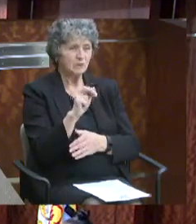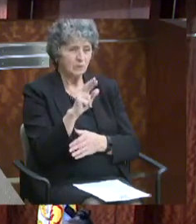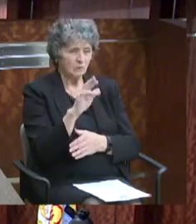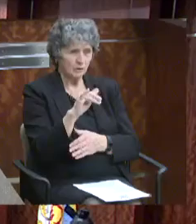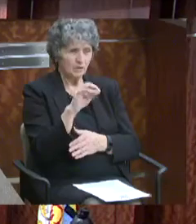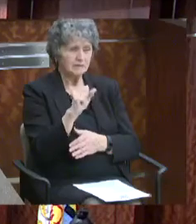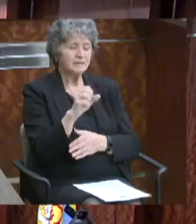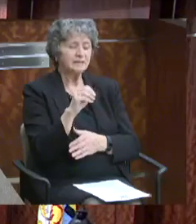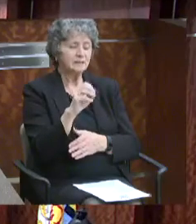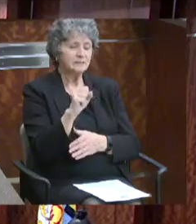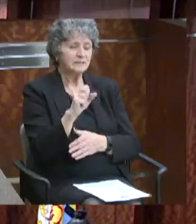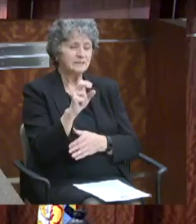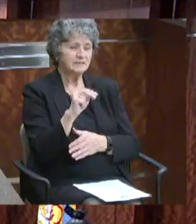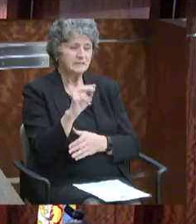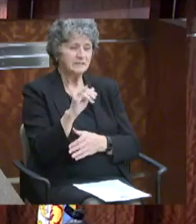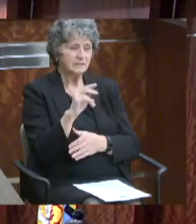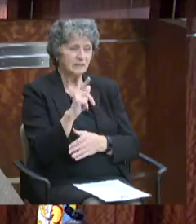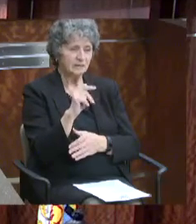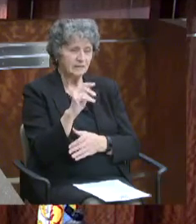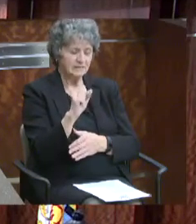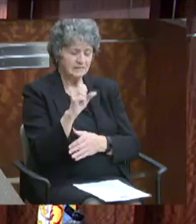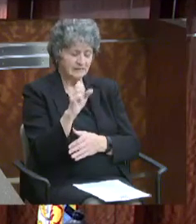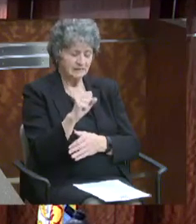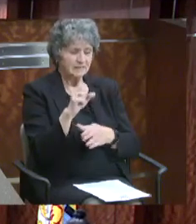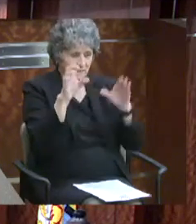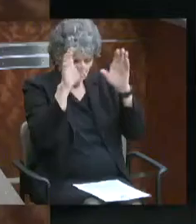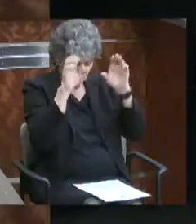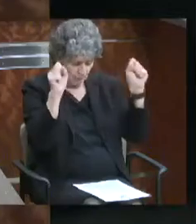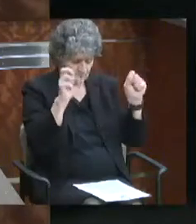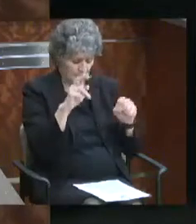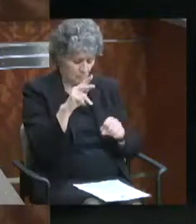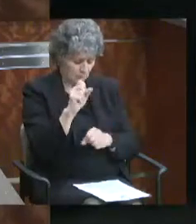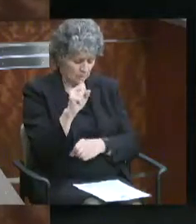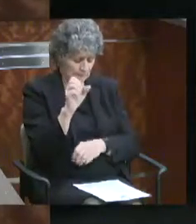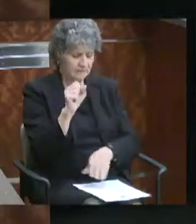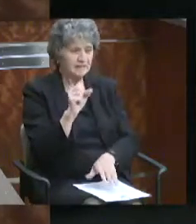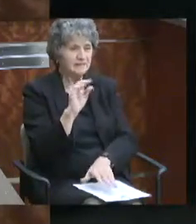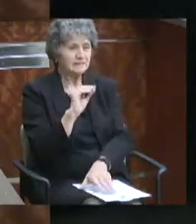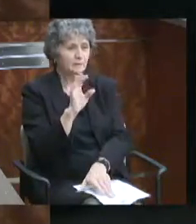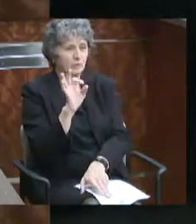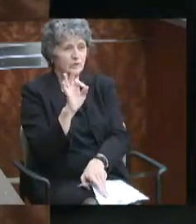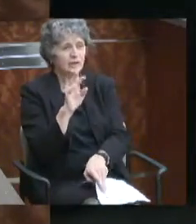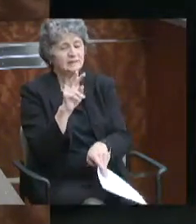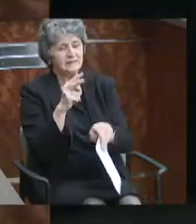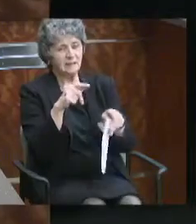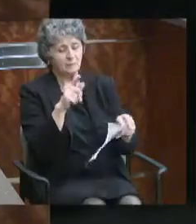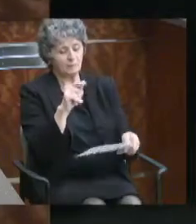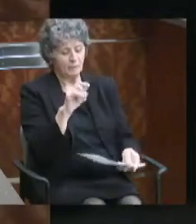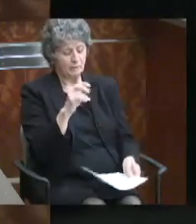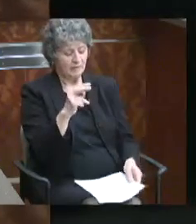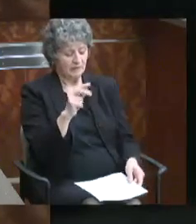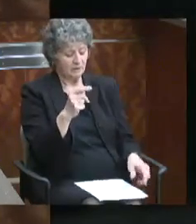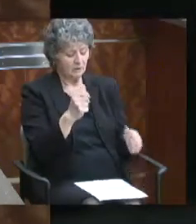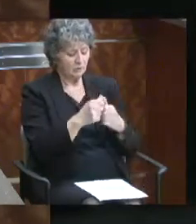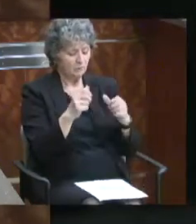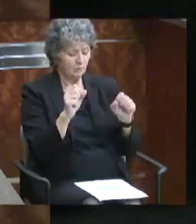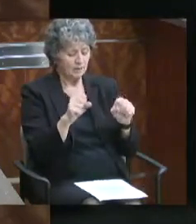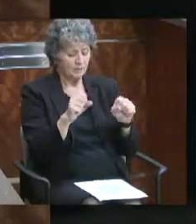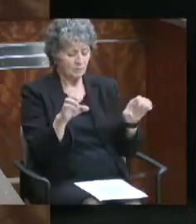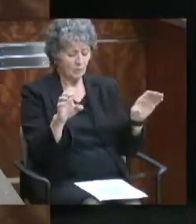Yes. President Ricks? Yes. Item number 9 is the second public hearing with possible action on ordinance